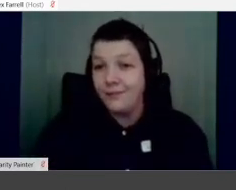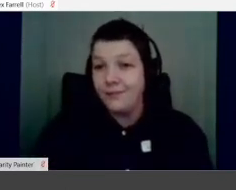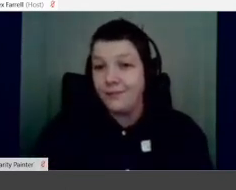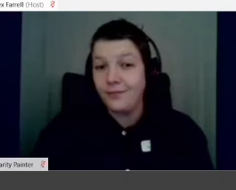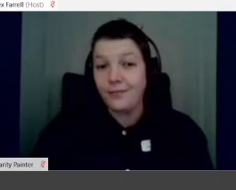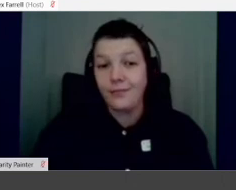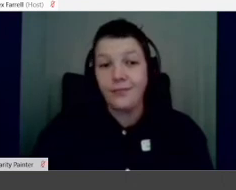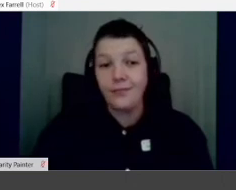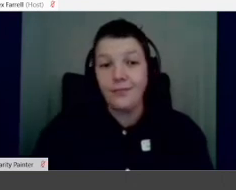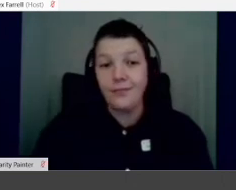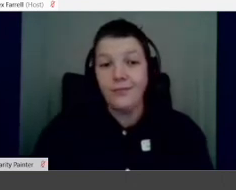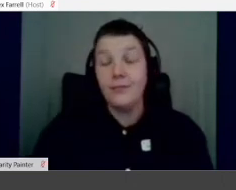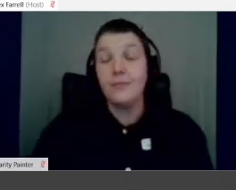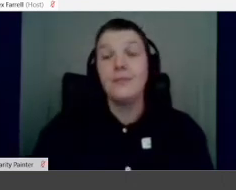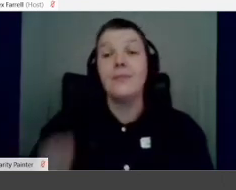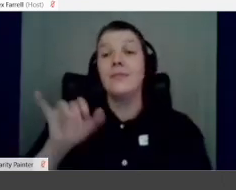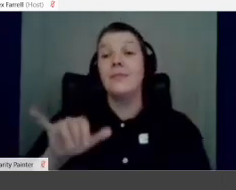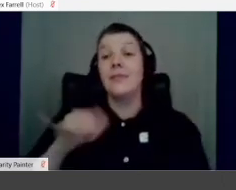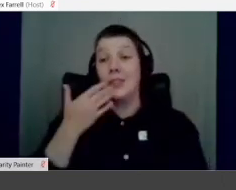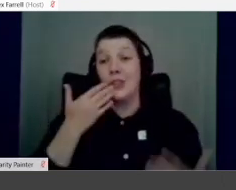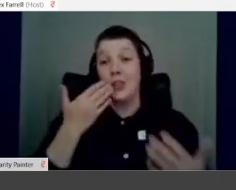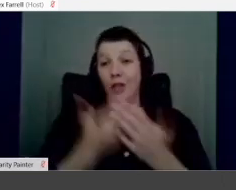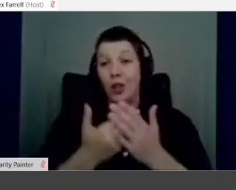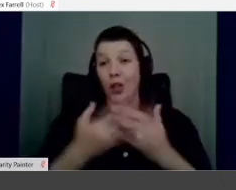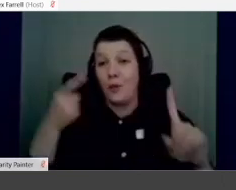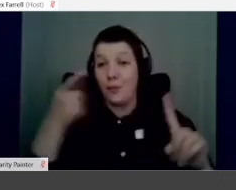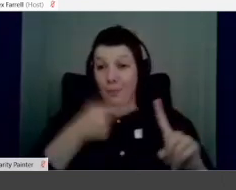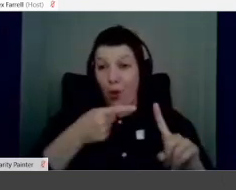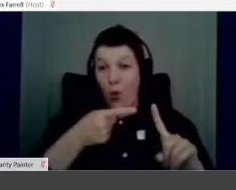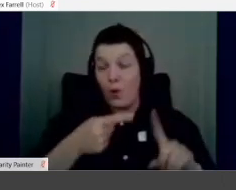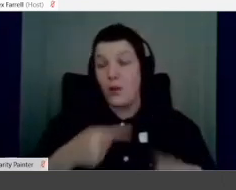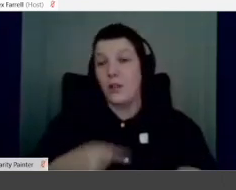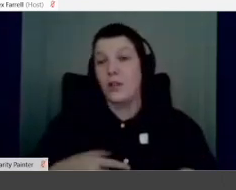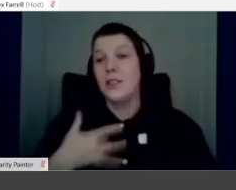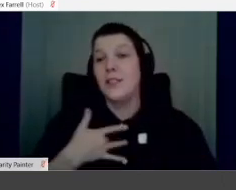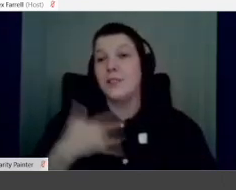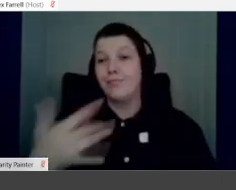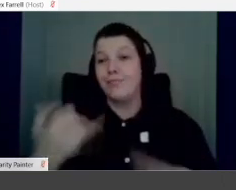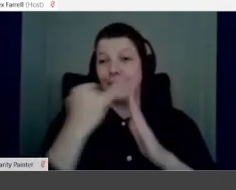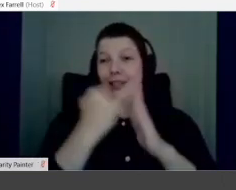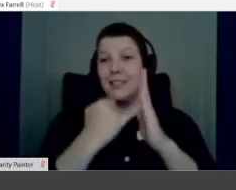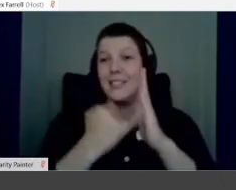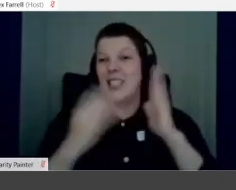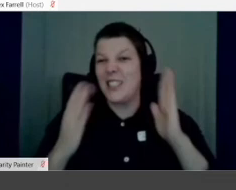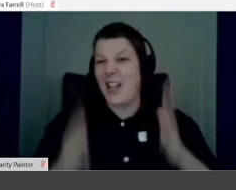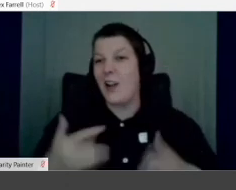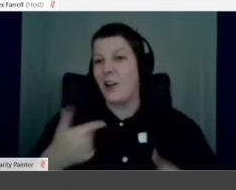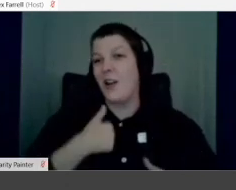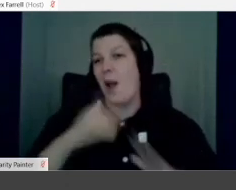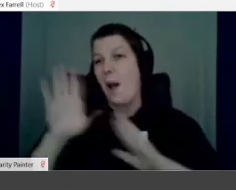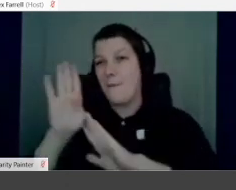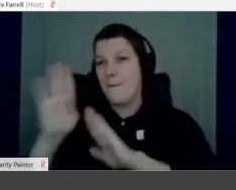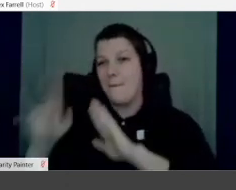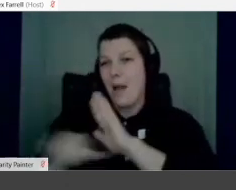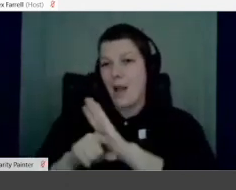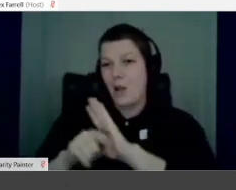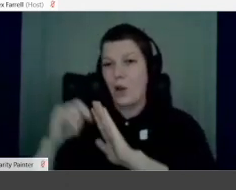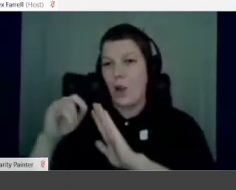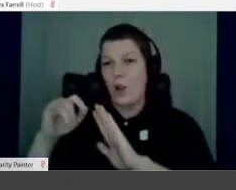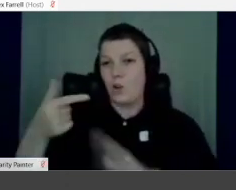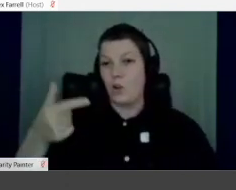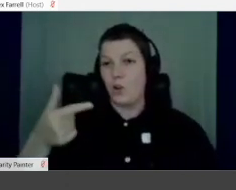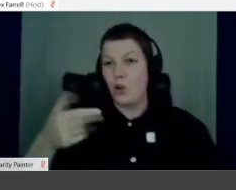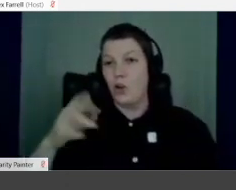That's a good thing to call out. Yeah, I think one thing designers, like, I came from a graphic design background, and a big thing is, well, you first